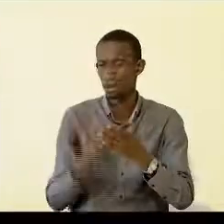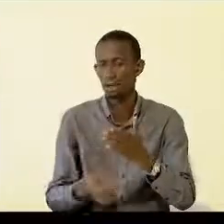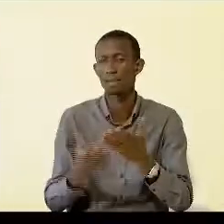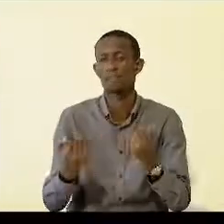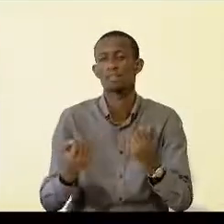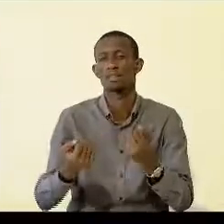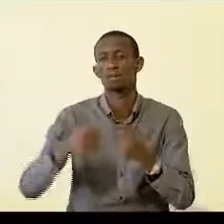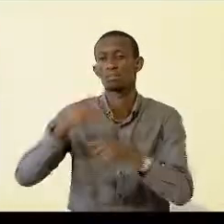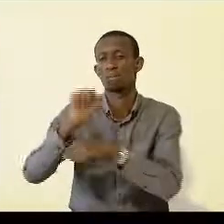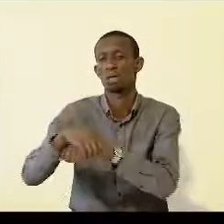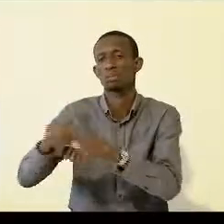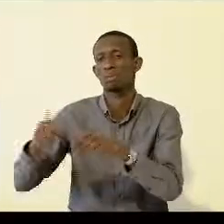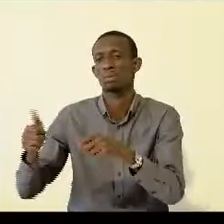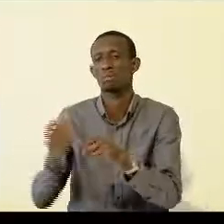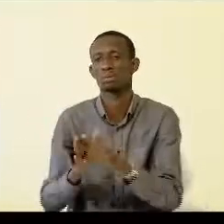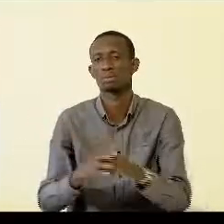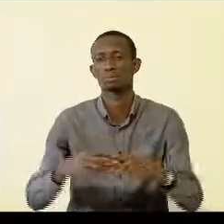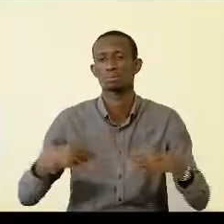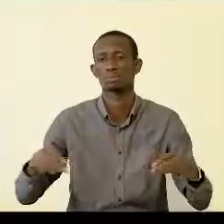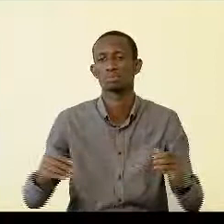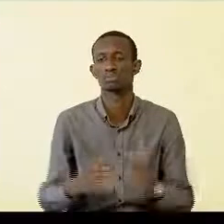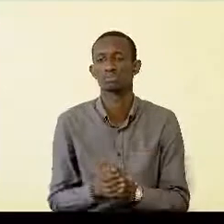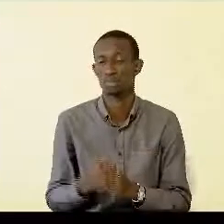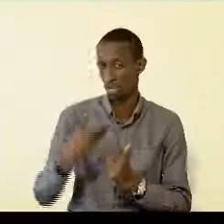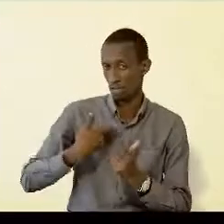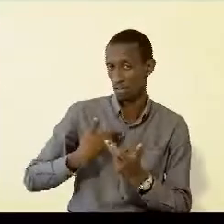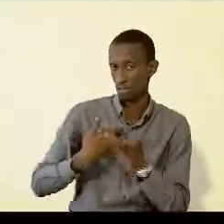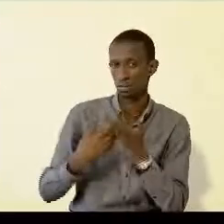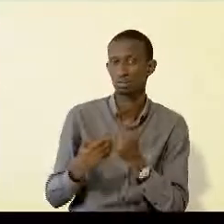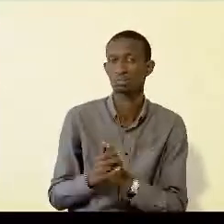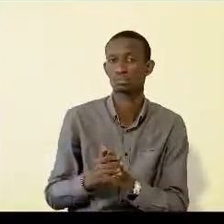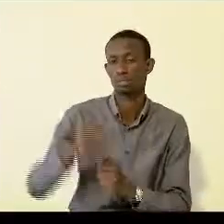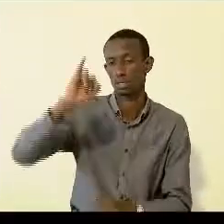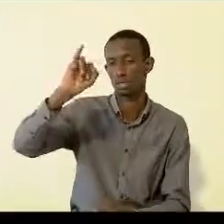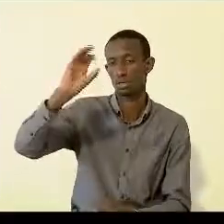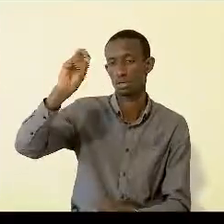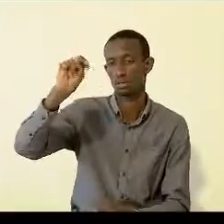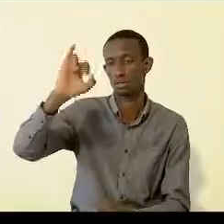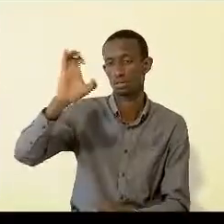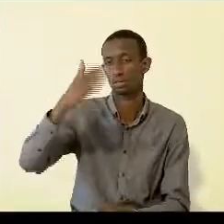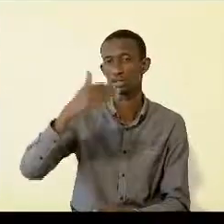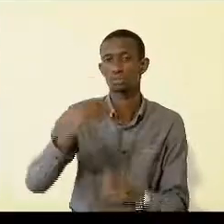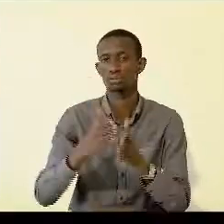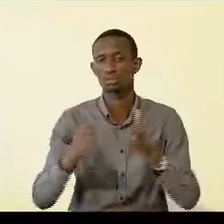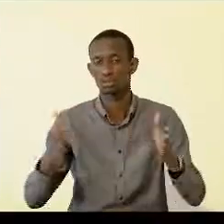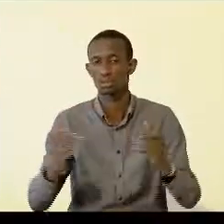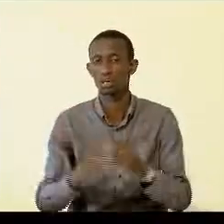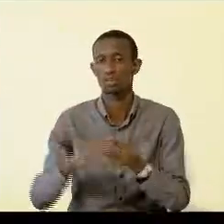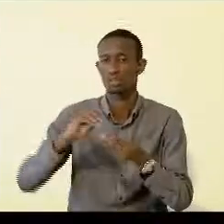about the ionic size? We have the ionic size, we have the values in picometers